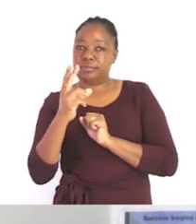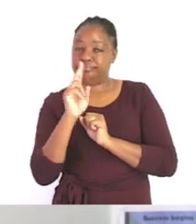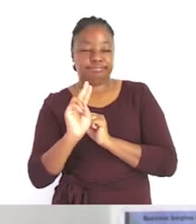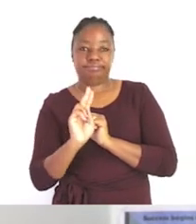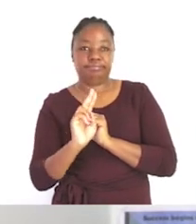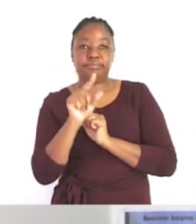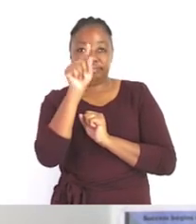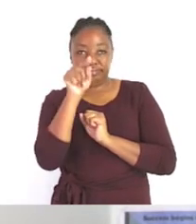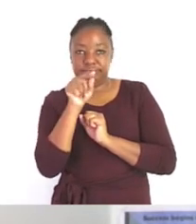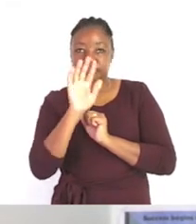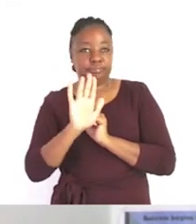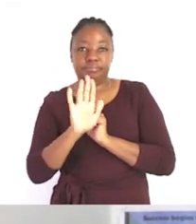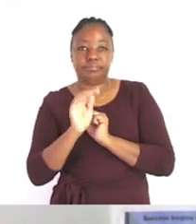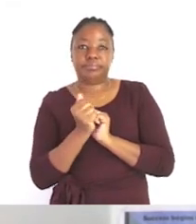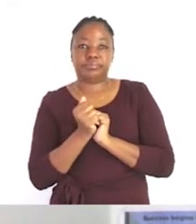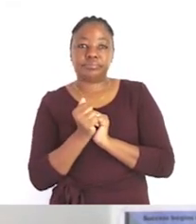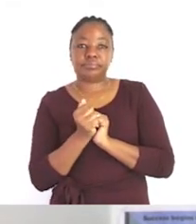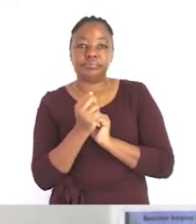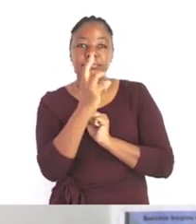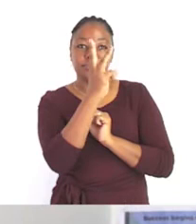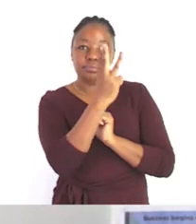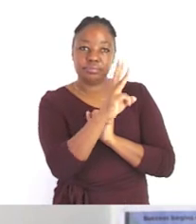Let us continue from 36.